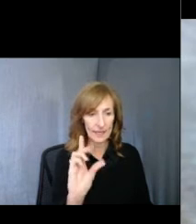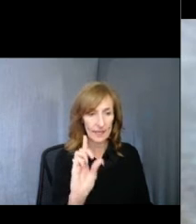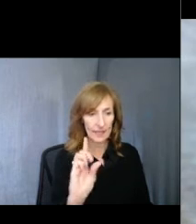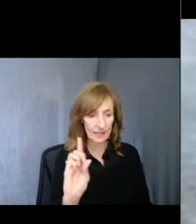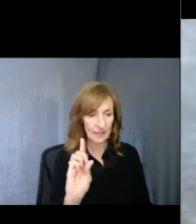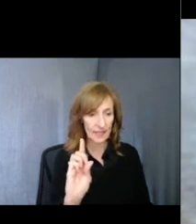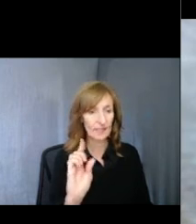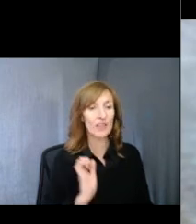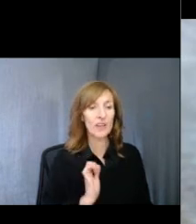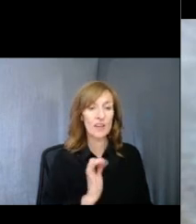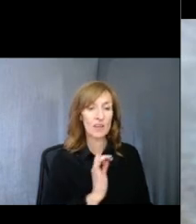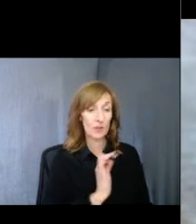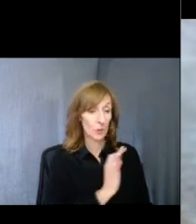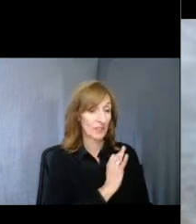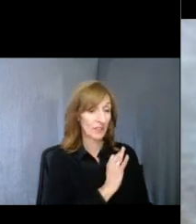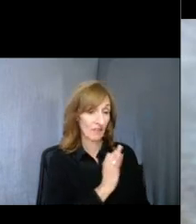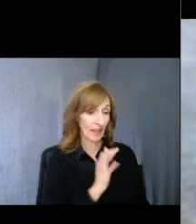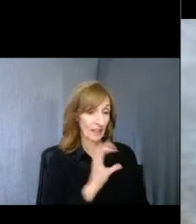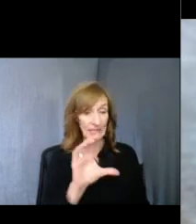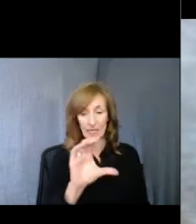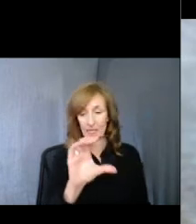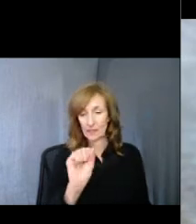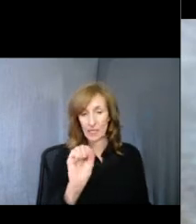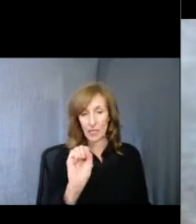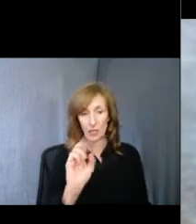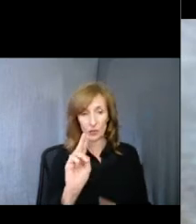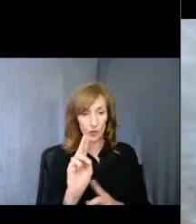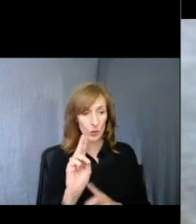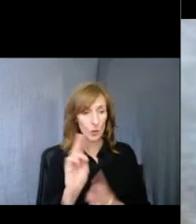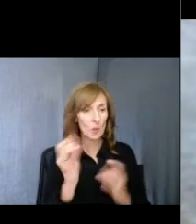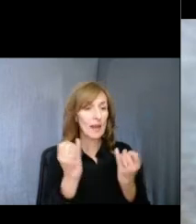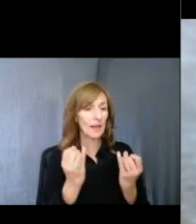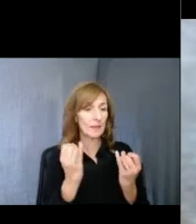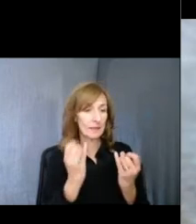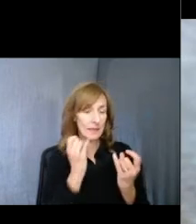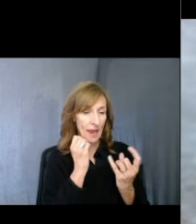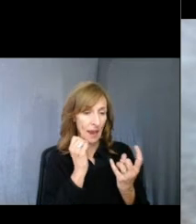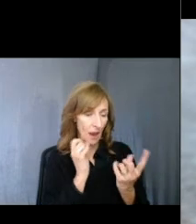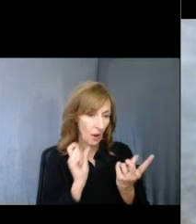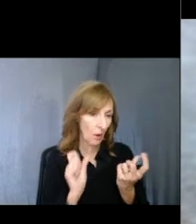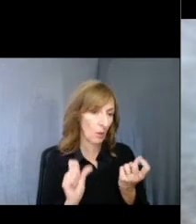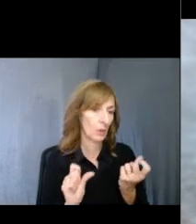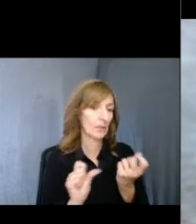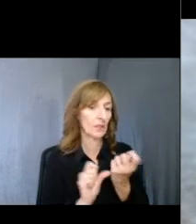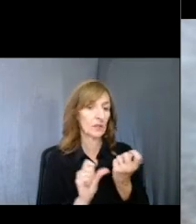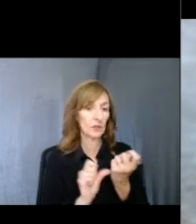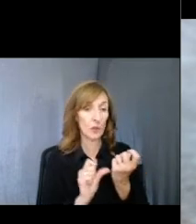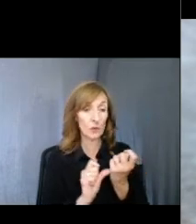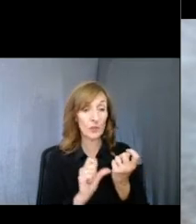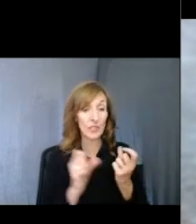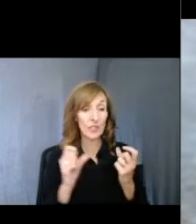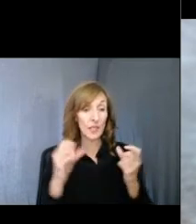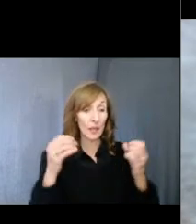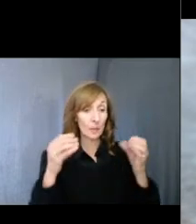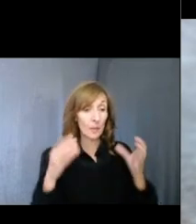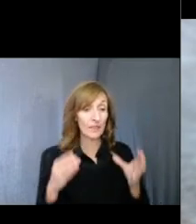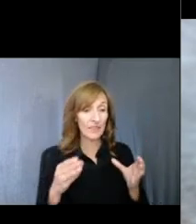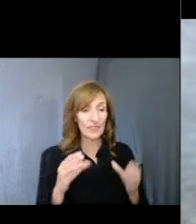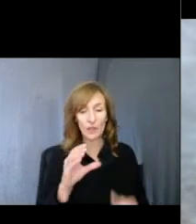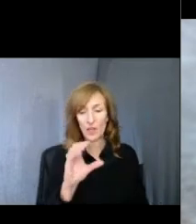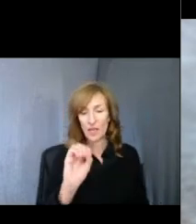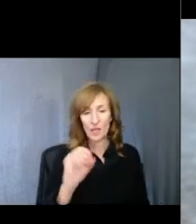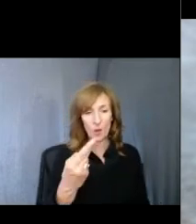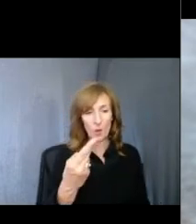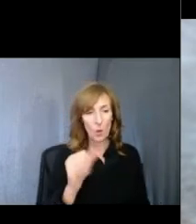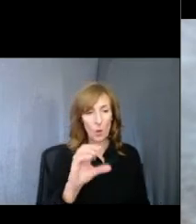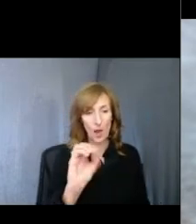University until 2017 and is now an associate professor at The Ohio State University. Her current research areas